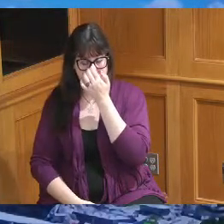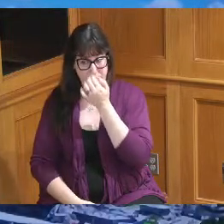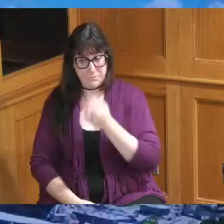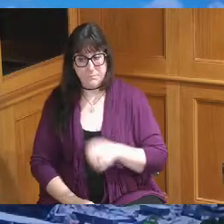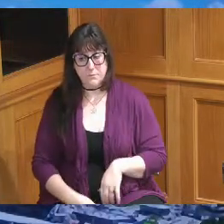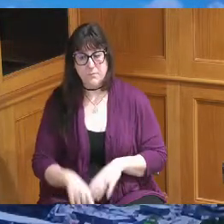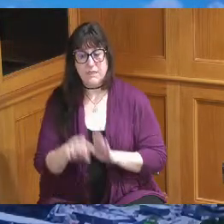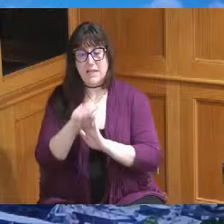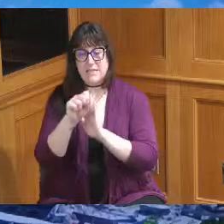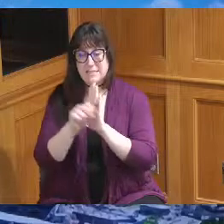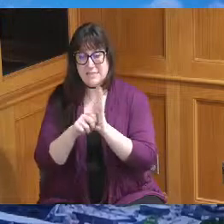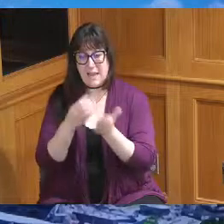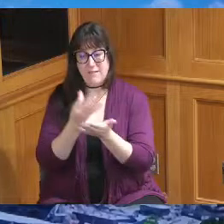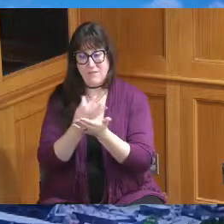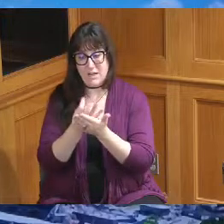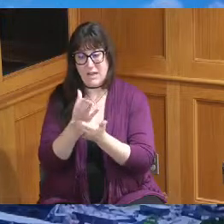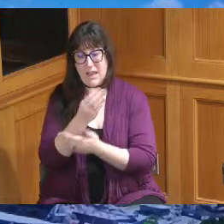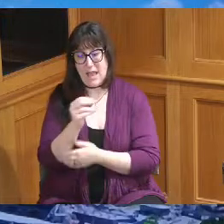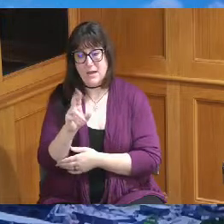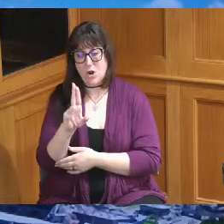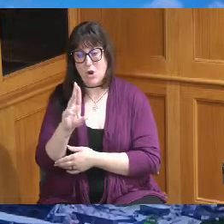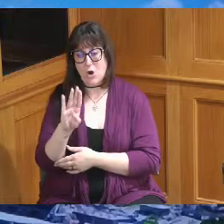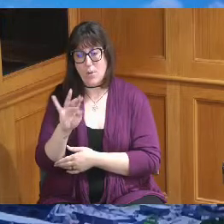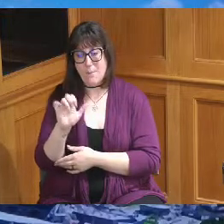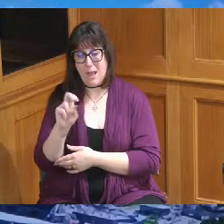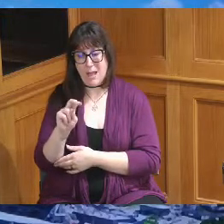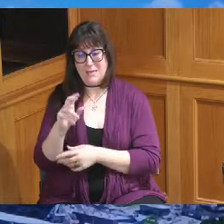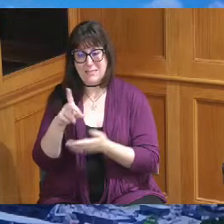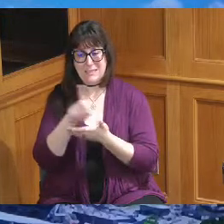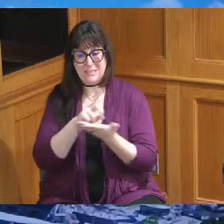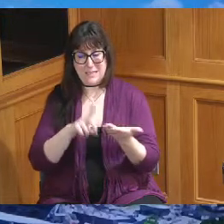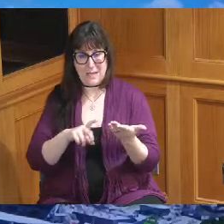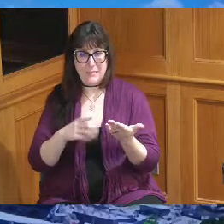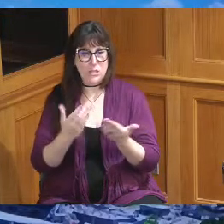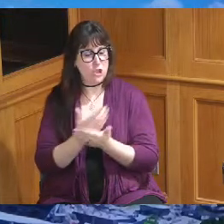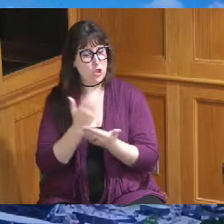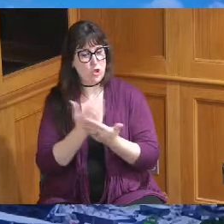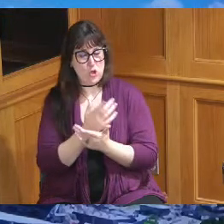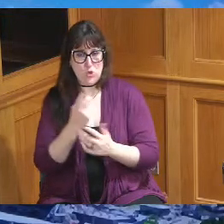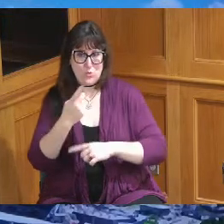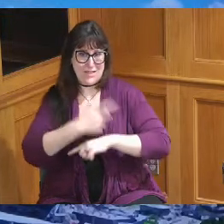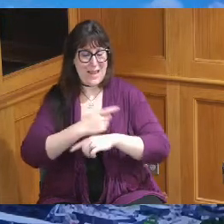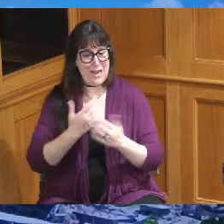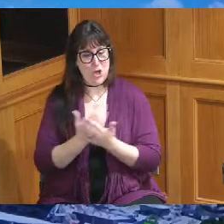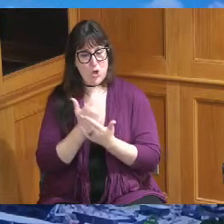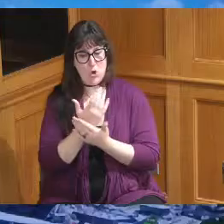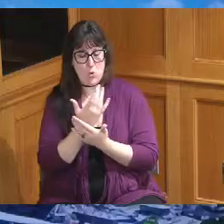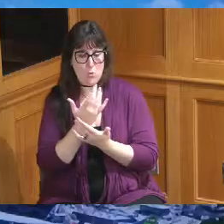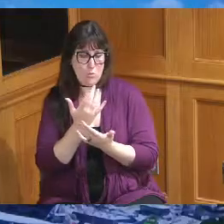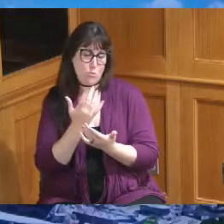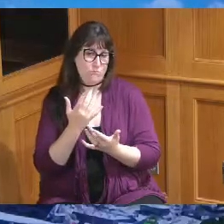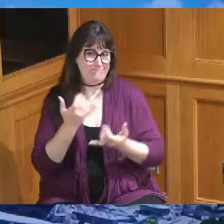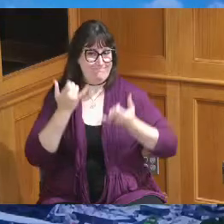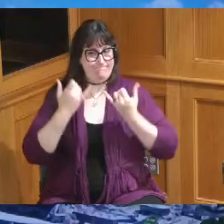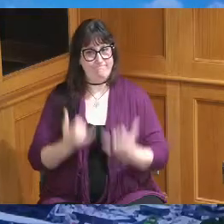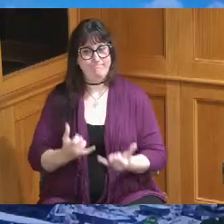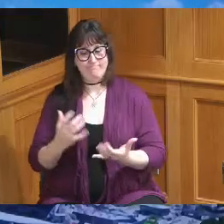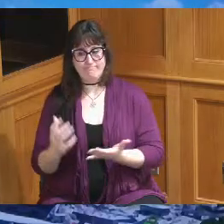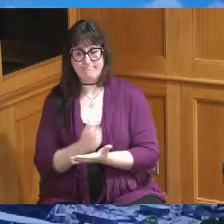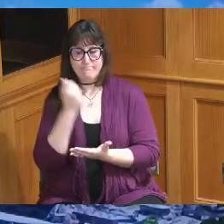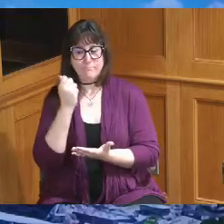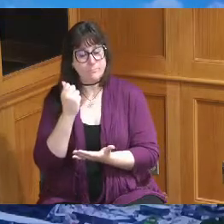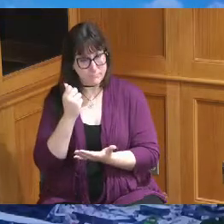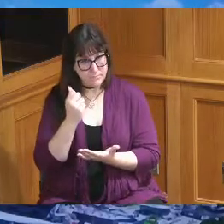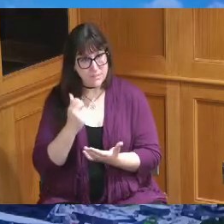State funding and urban design. Again, this is a new day, this is a new era, it's a new partnership between the county